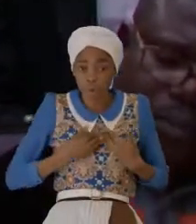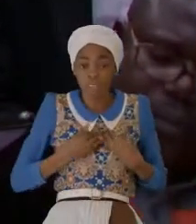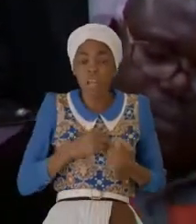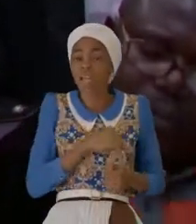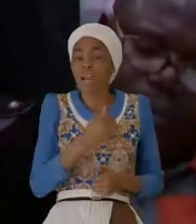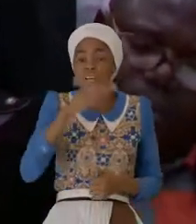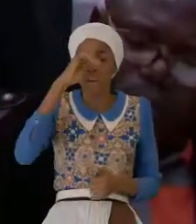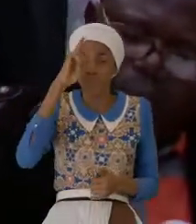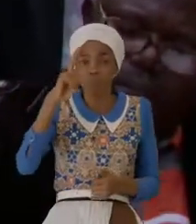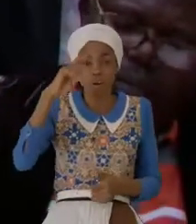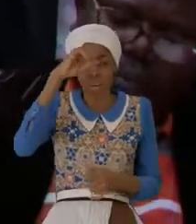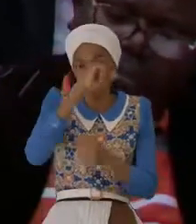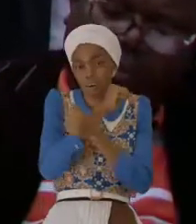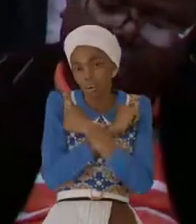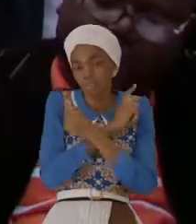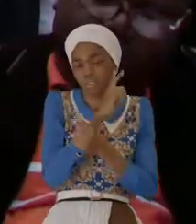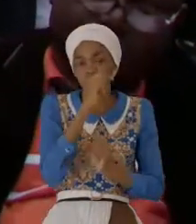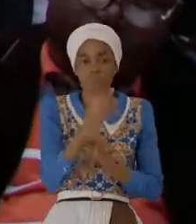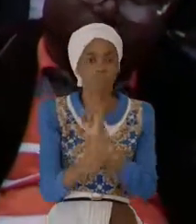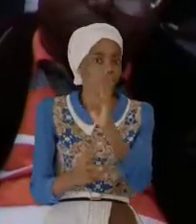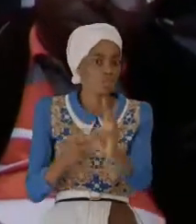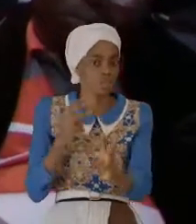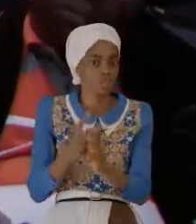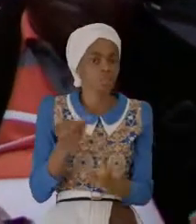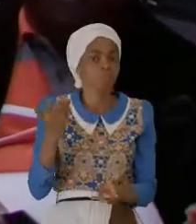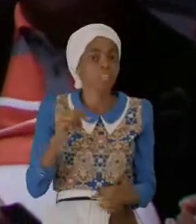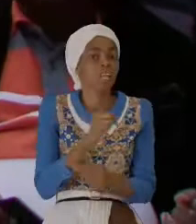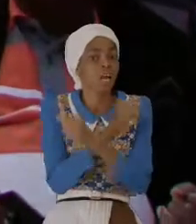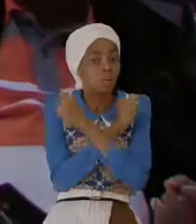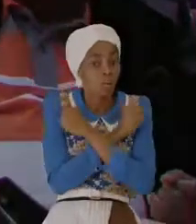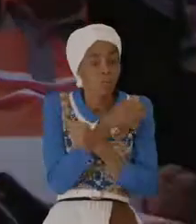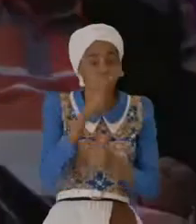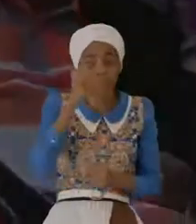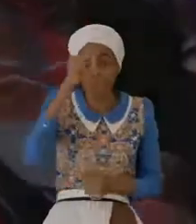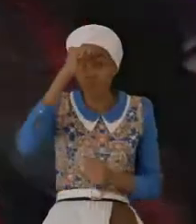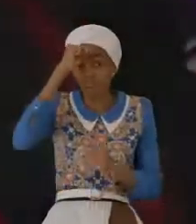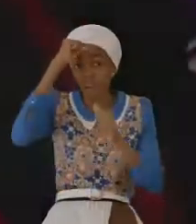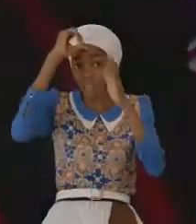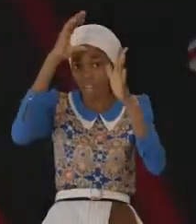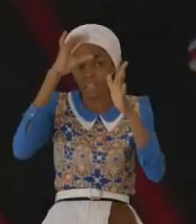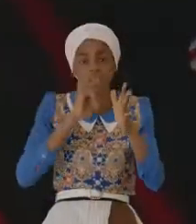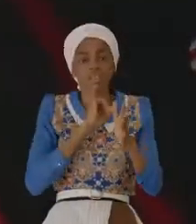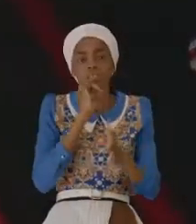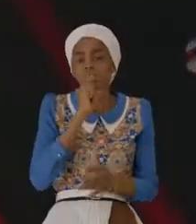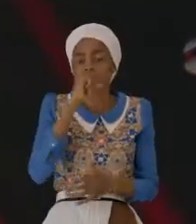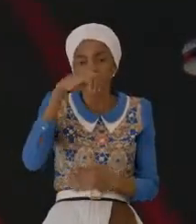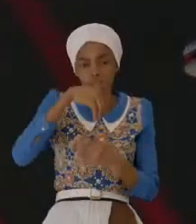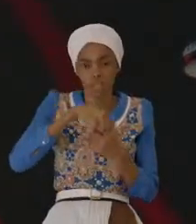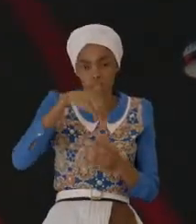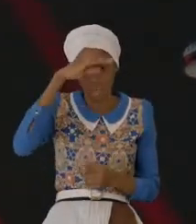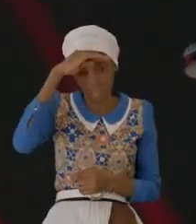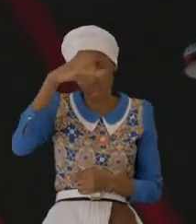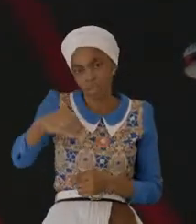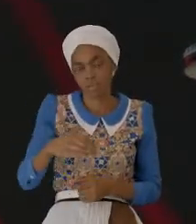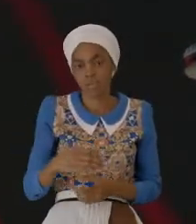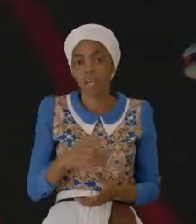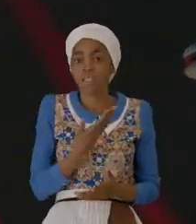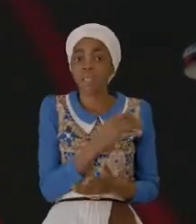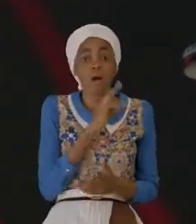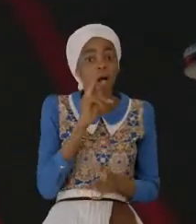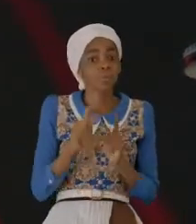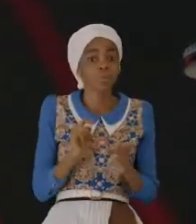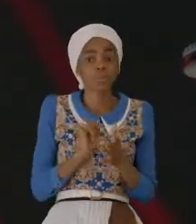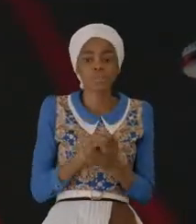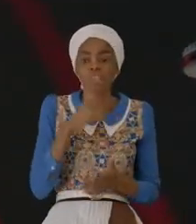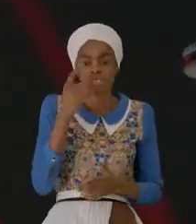lost the world the love of the father is not in him there are some people that tell us